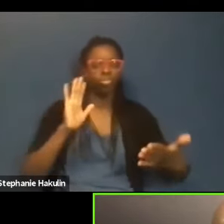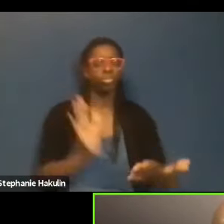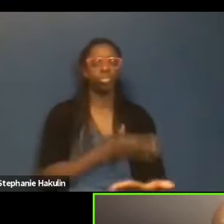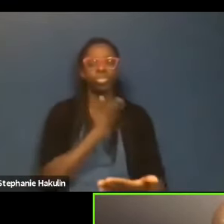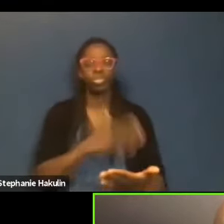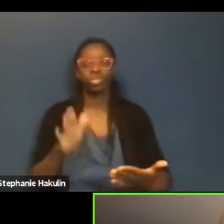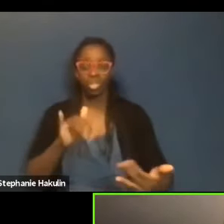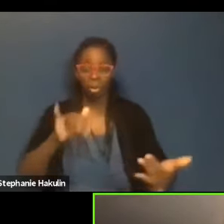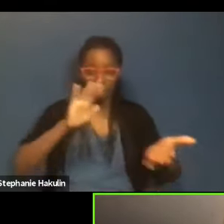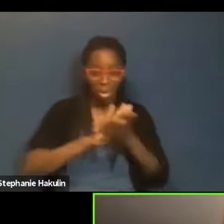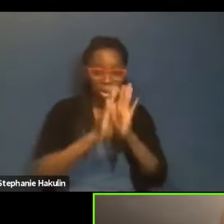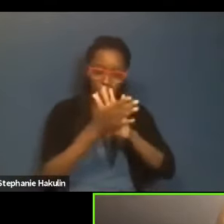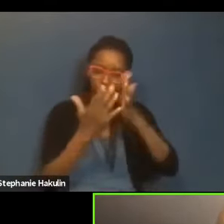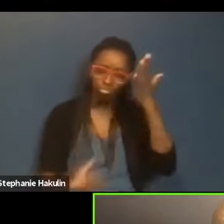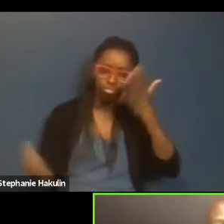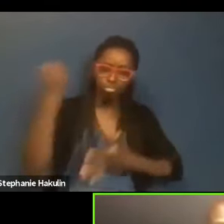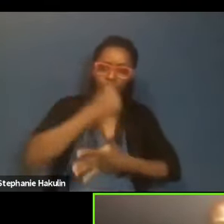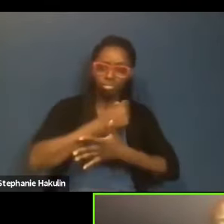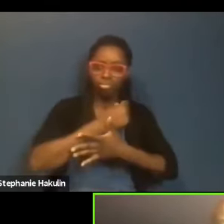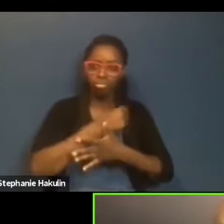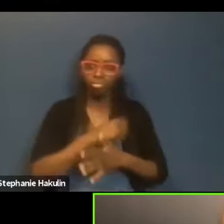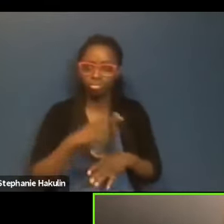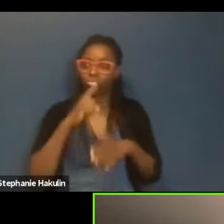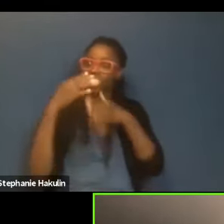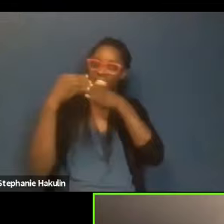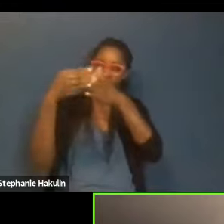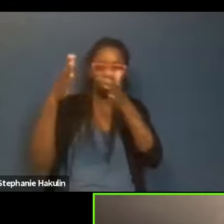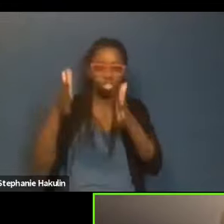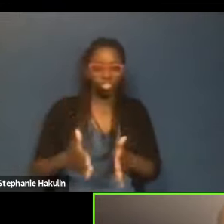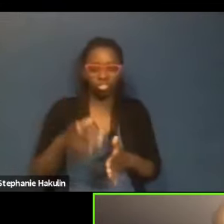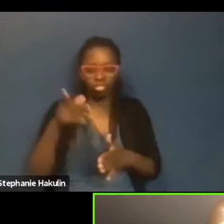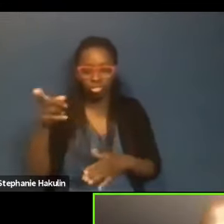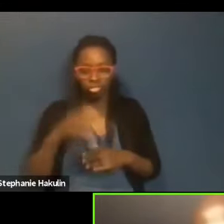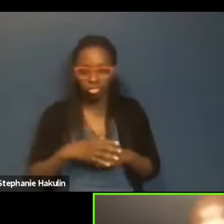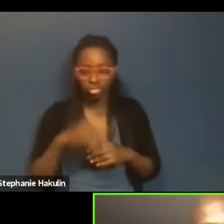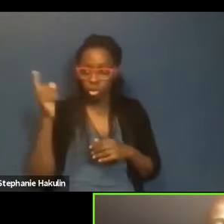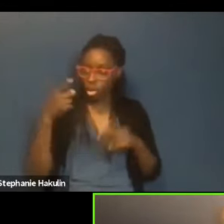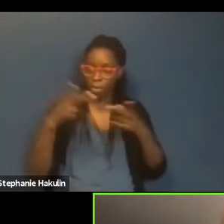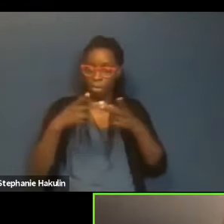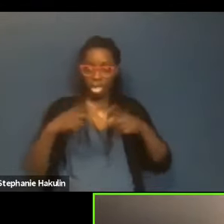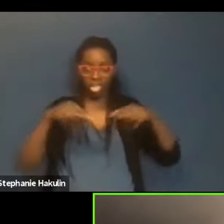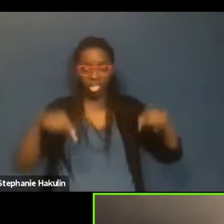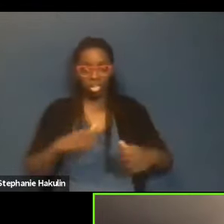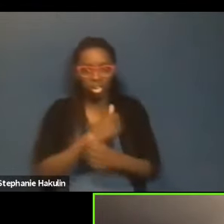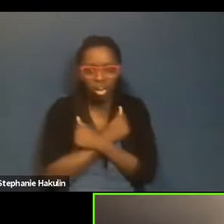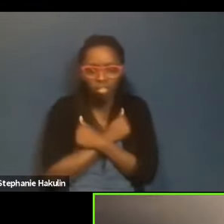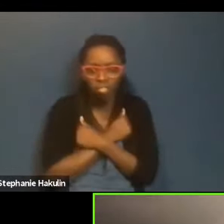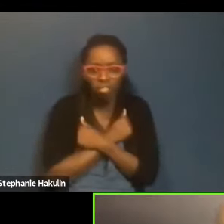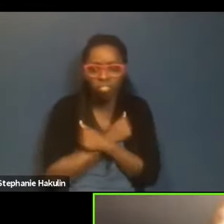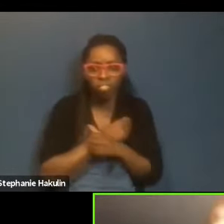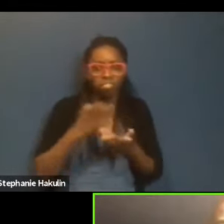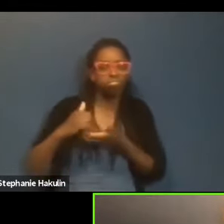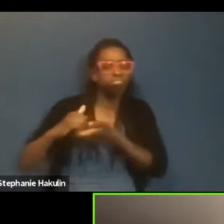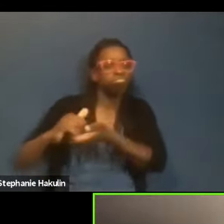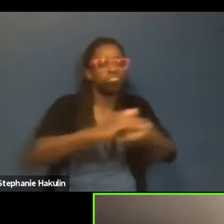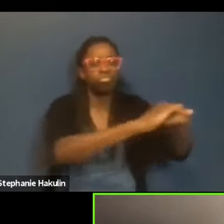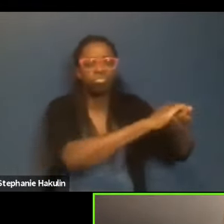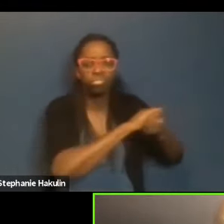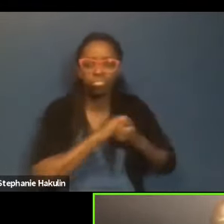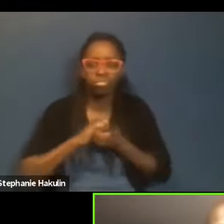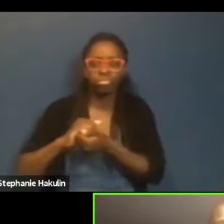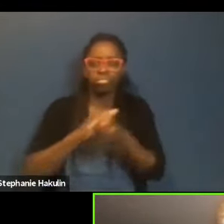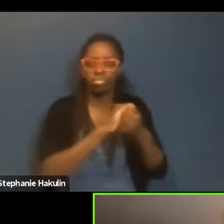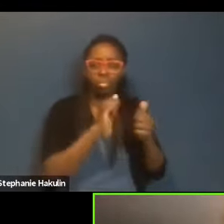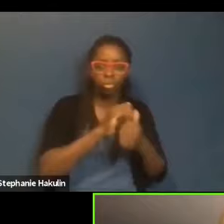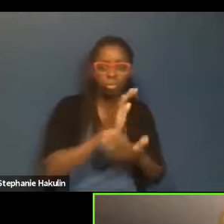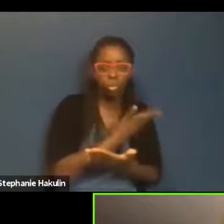leader. The one place where love and movement united humans, battles between music super producers, savage TikToks, concerts